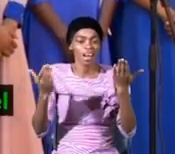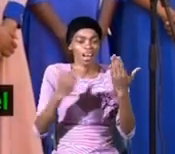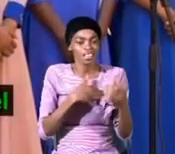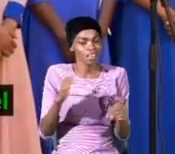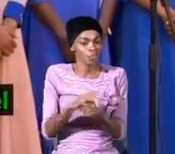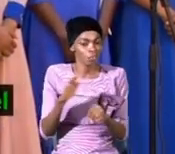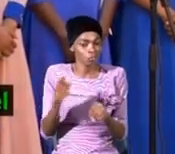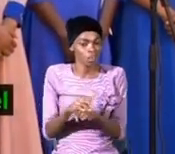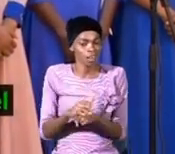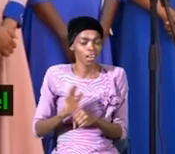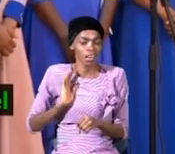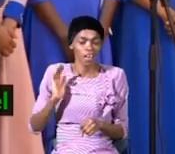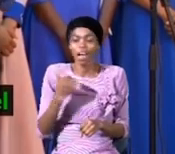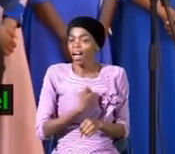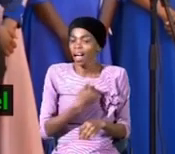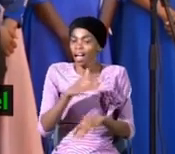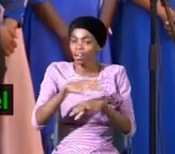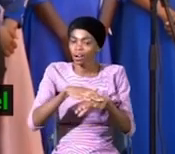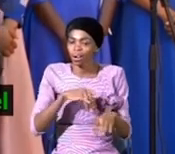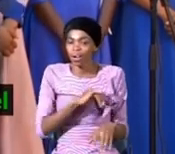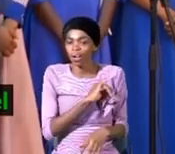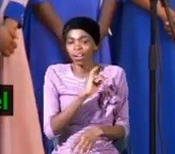arise and fulfill our